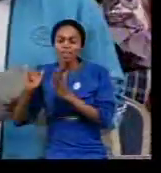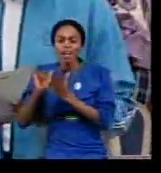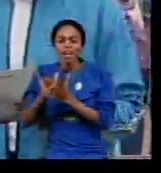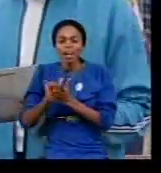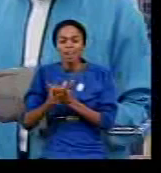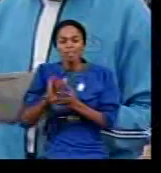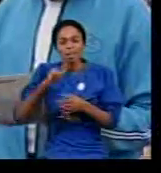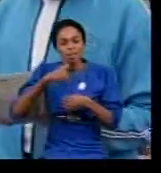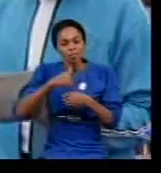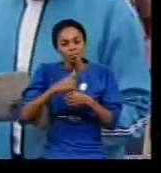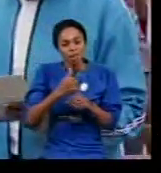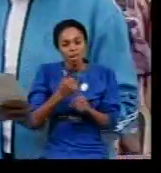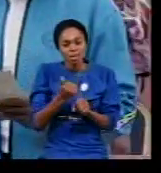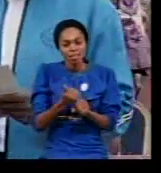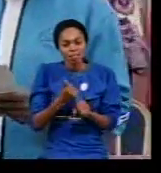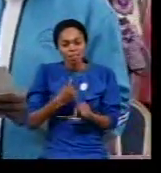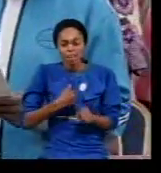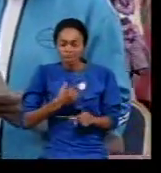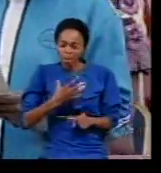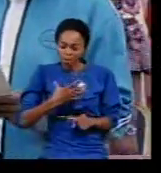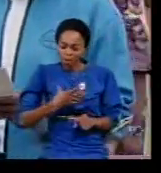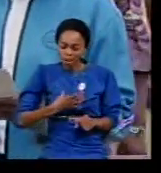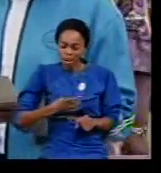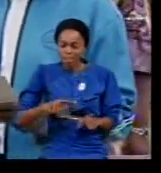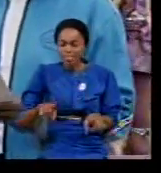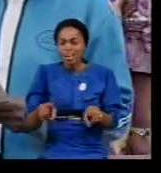For the final time,